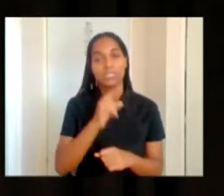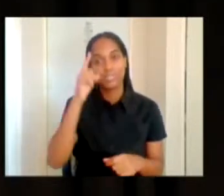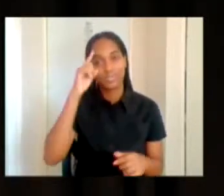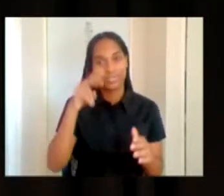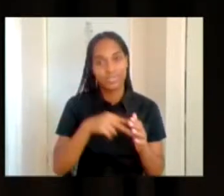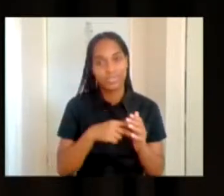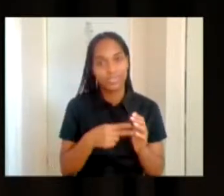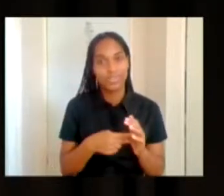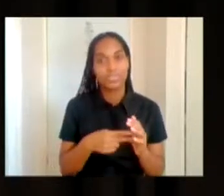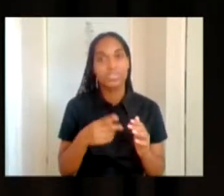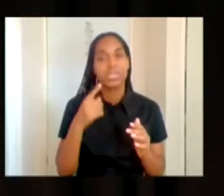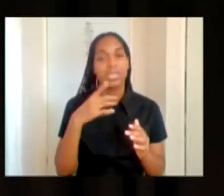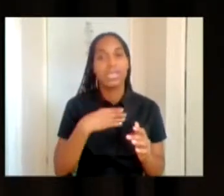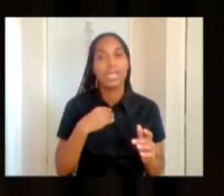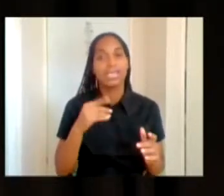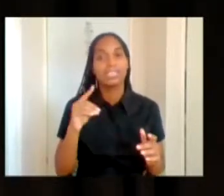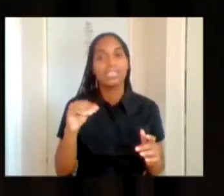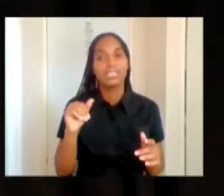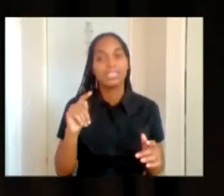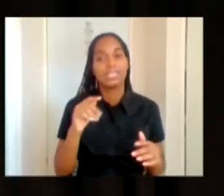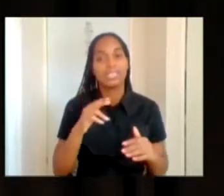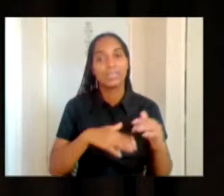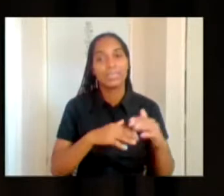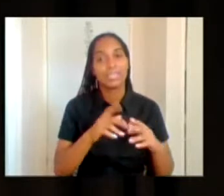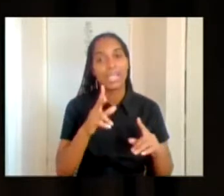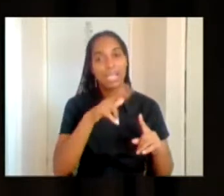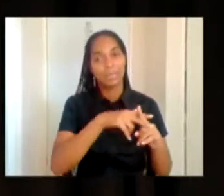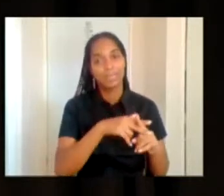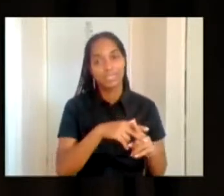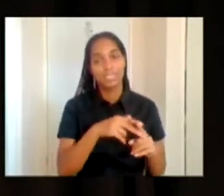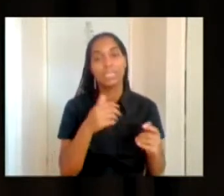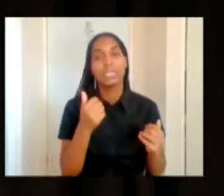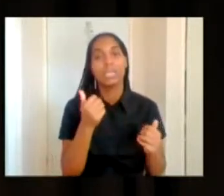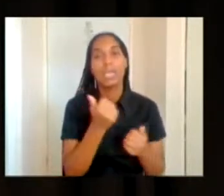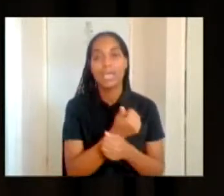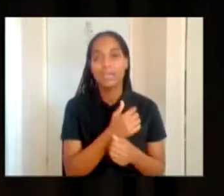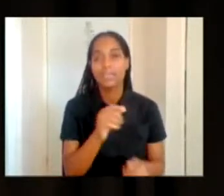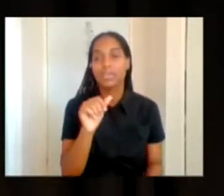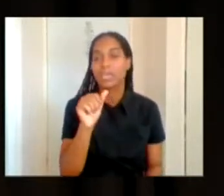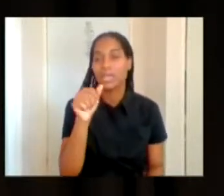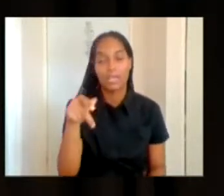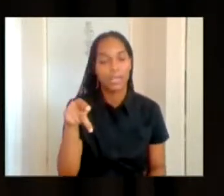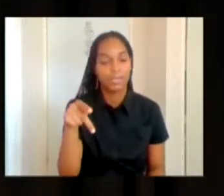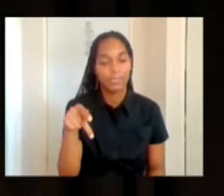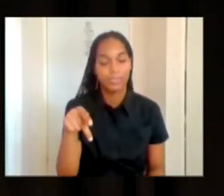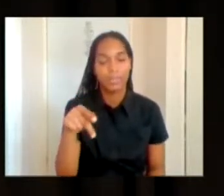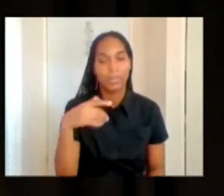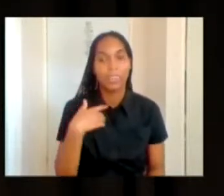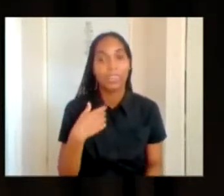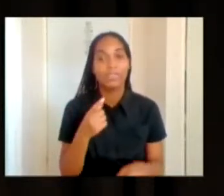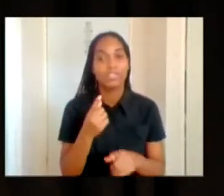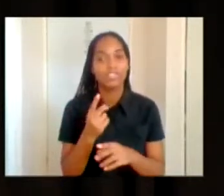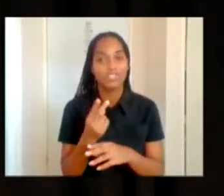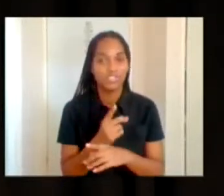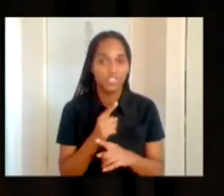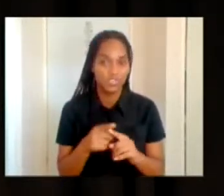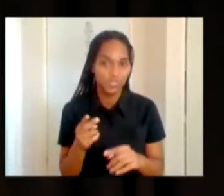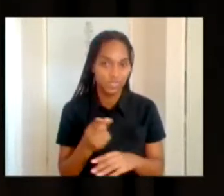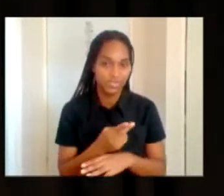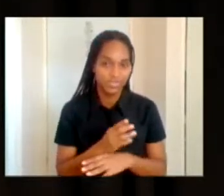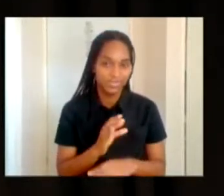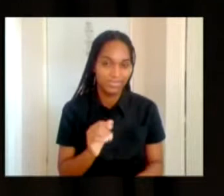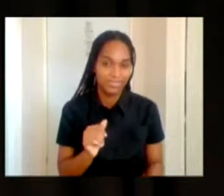casting application. So every application, as I meant, has a different use case. Generally every data